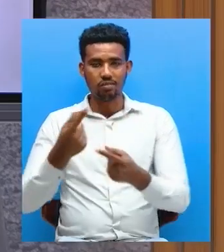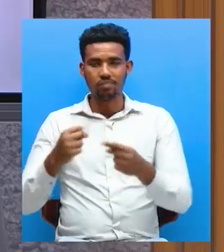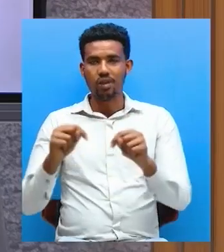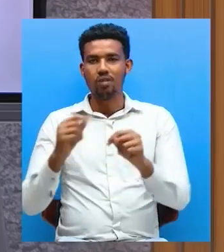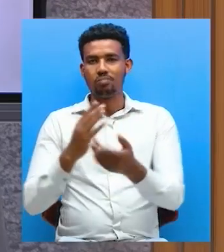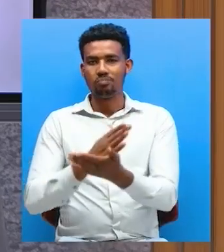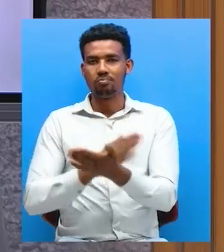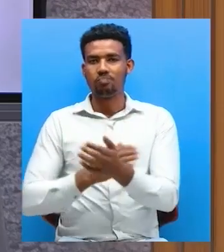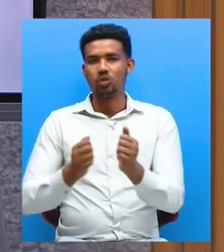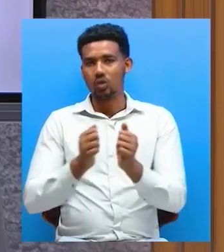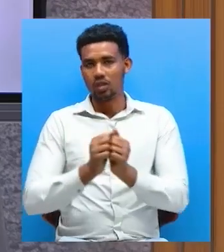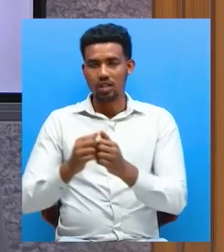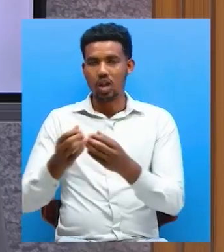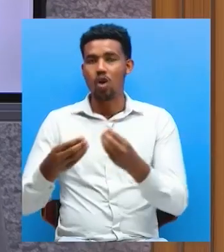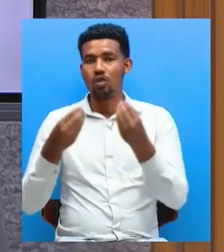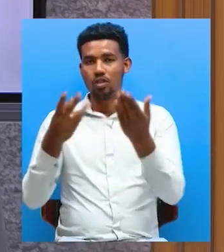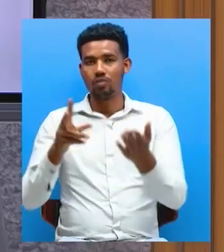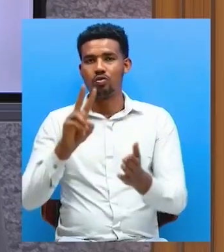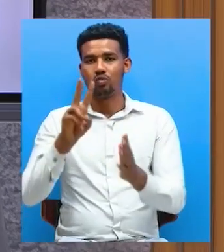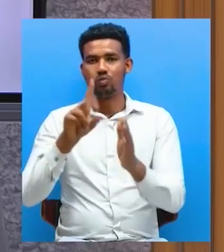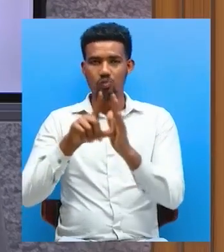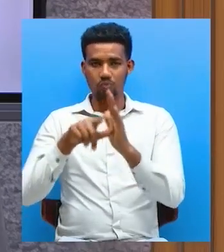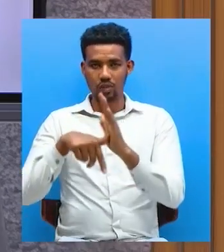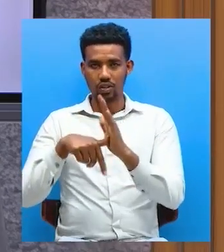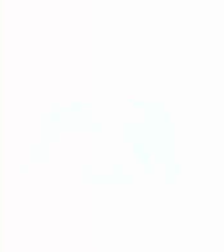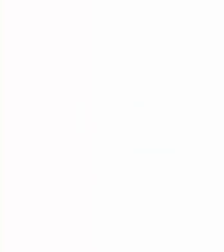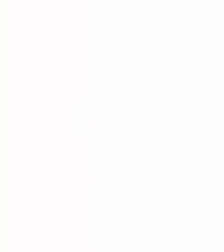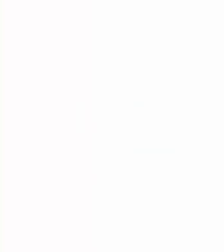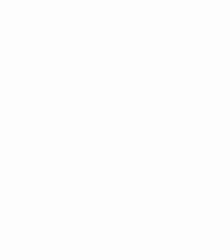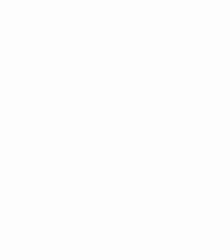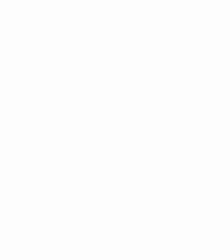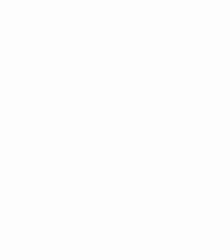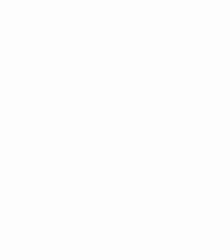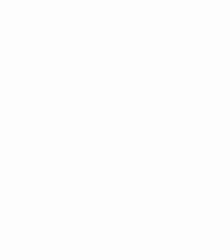you 2 minutes to practice all of them. We'll be back.